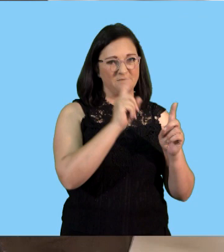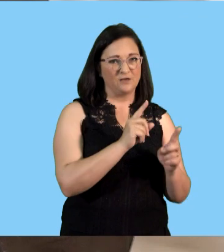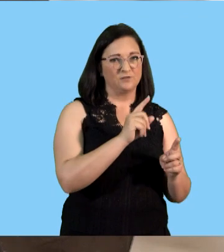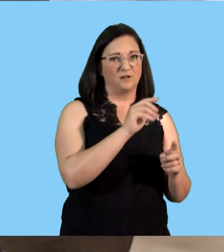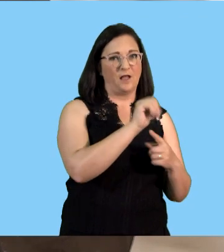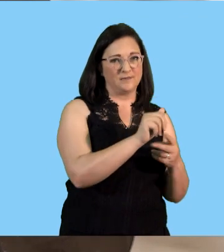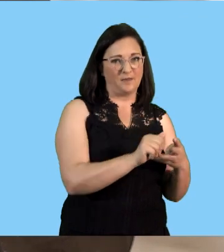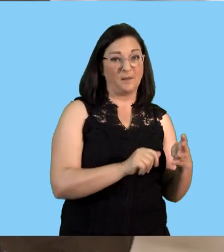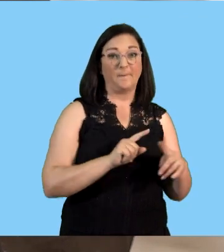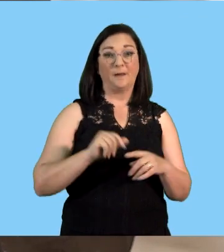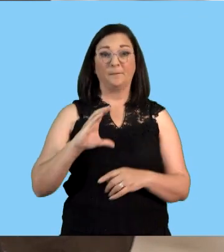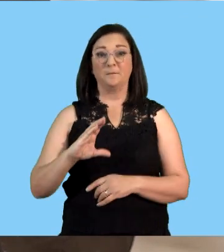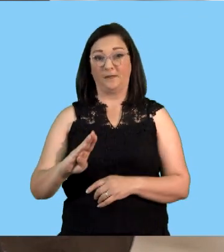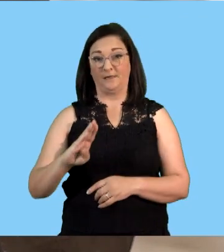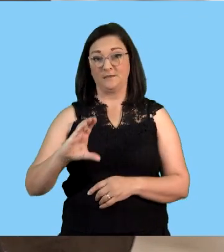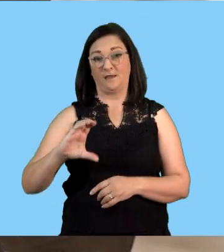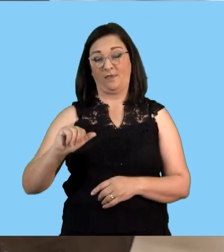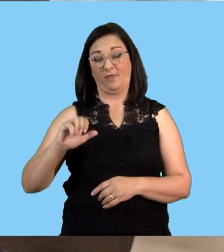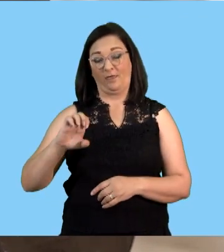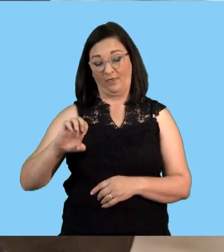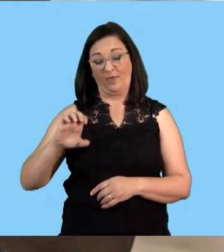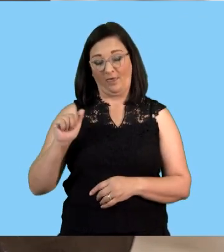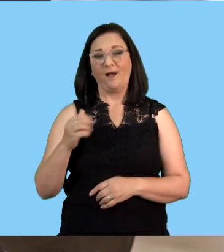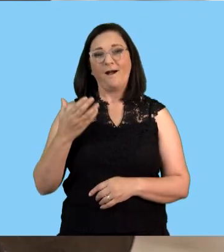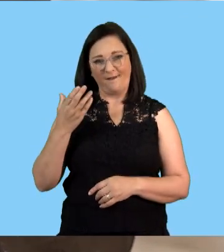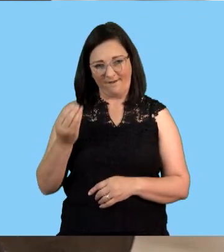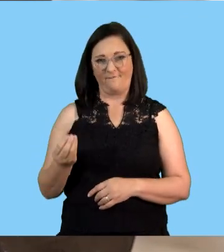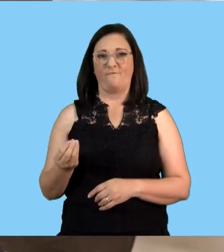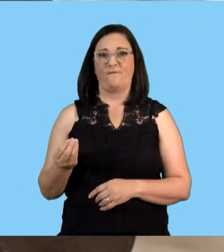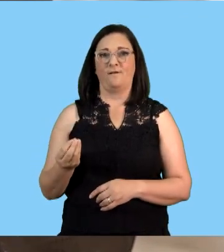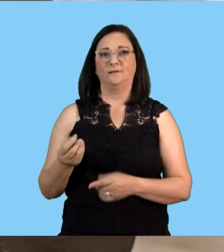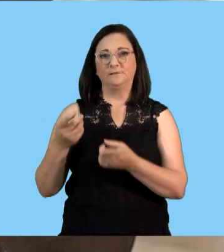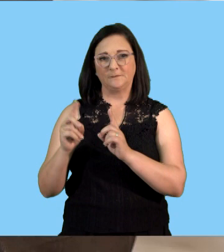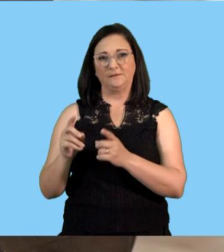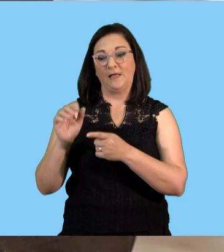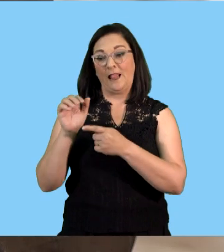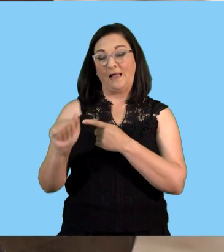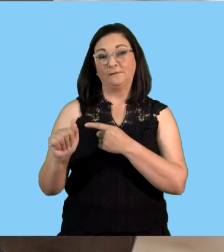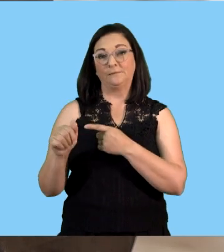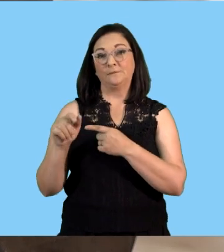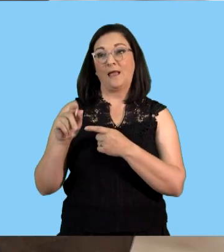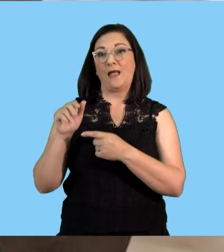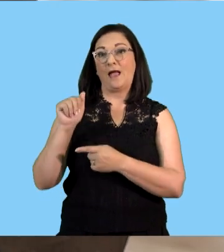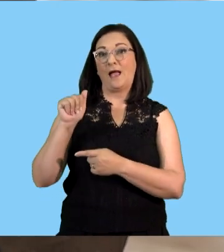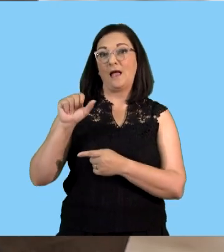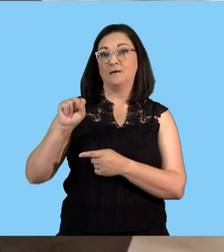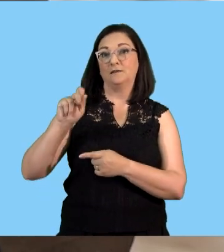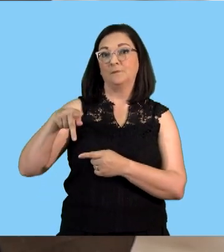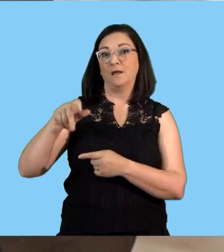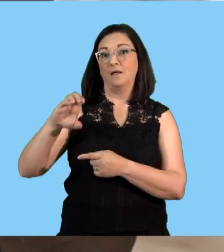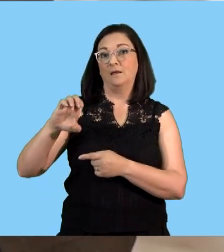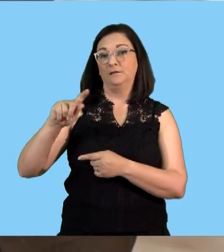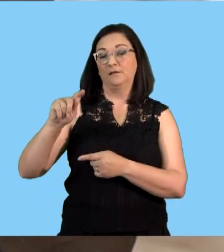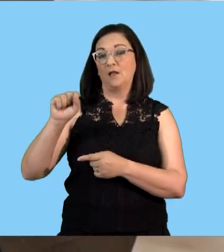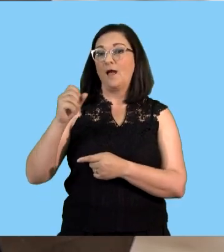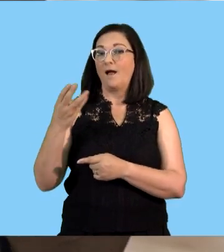but with the BCEA, which is your Basic Conditions of Employment Act, its special aspect is what? It's the